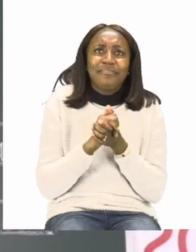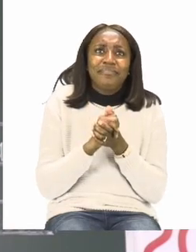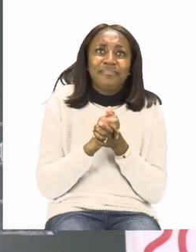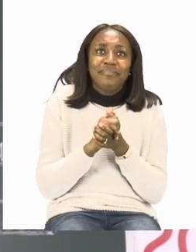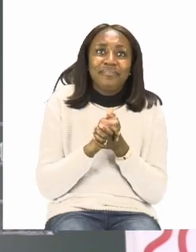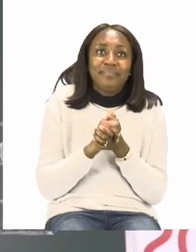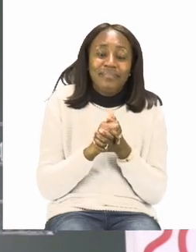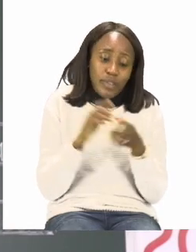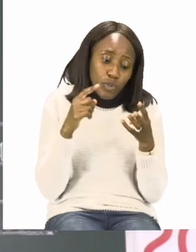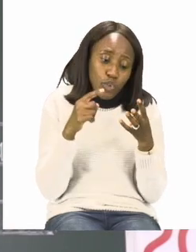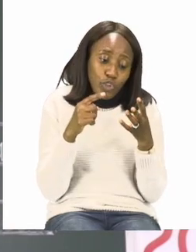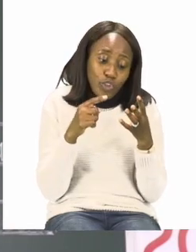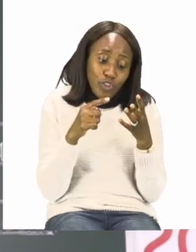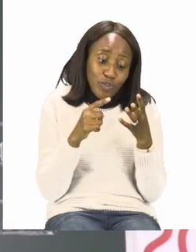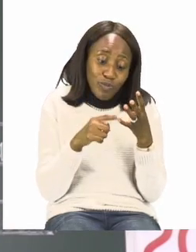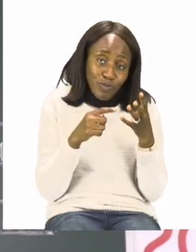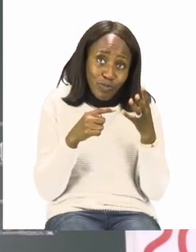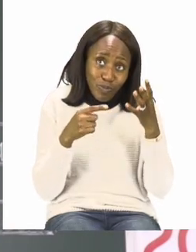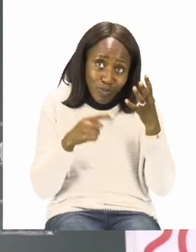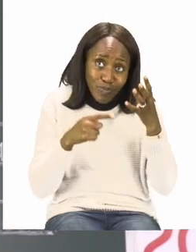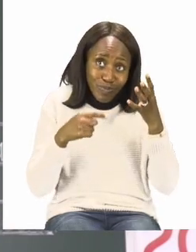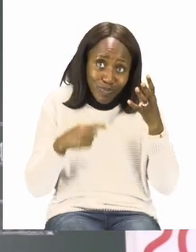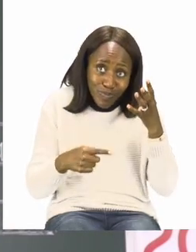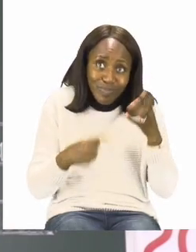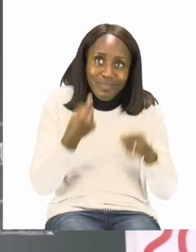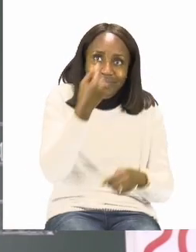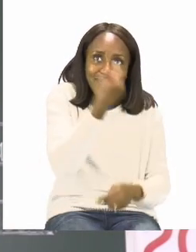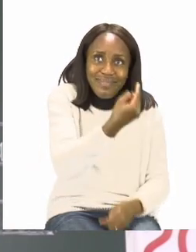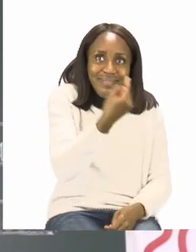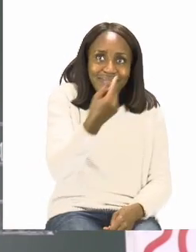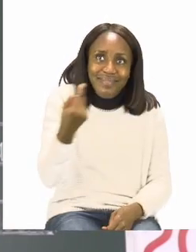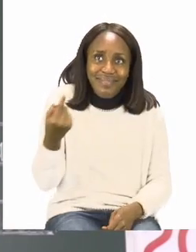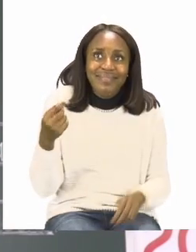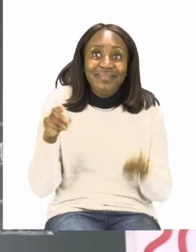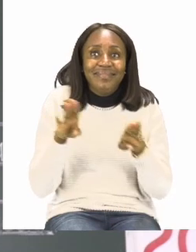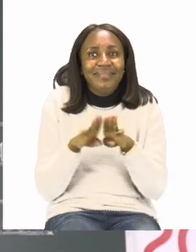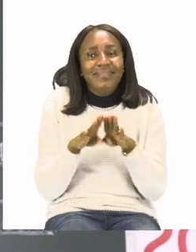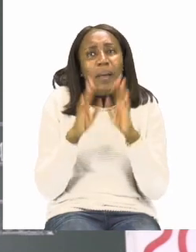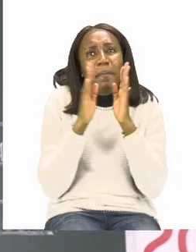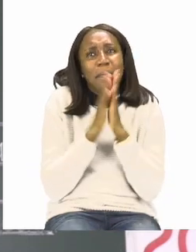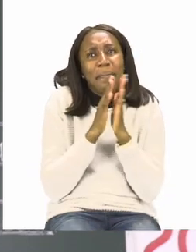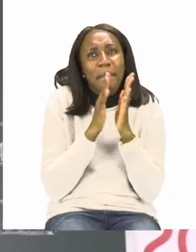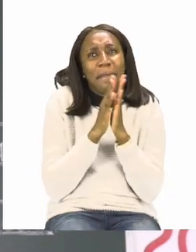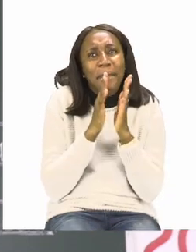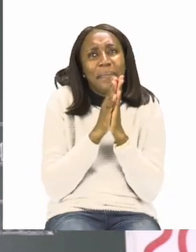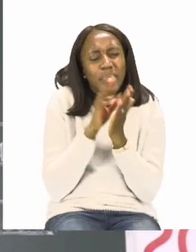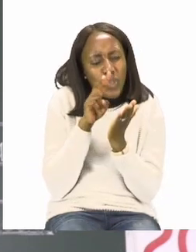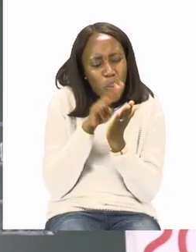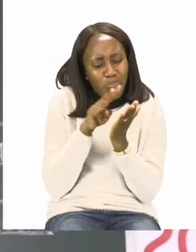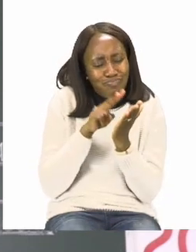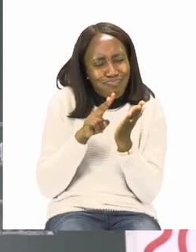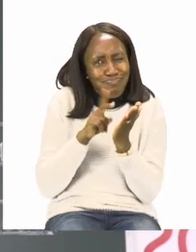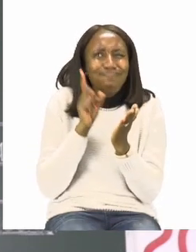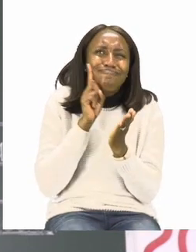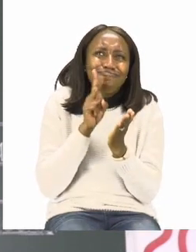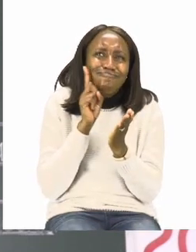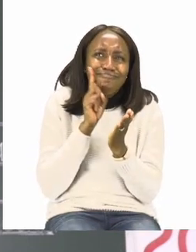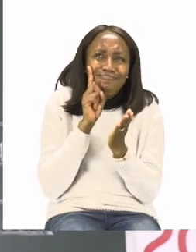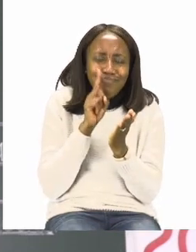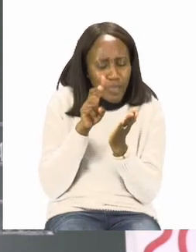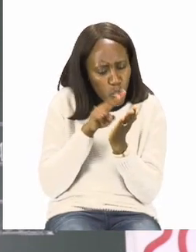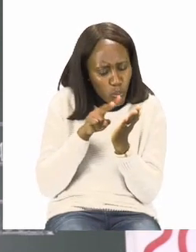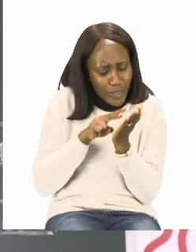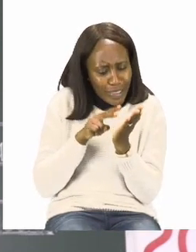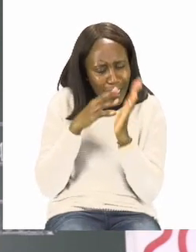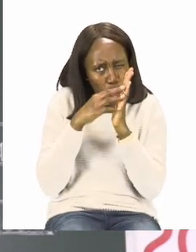the rest of the sequence you're going to do by yourselves, and please read each sentence carefully.